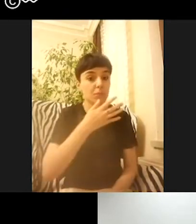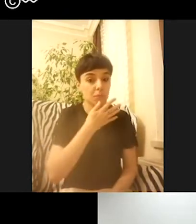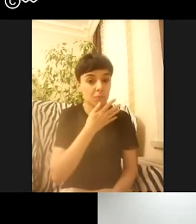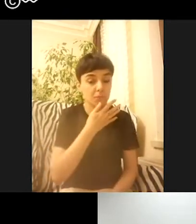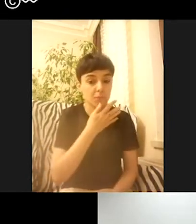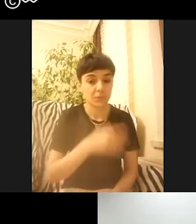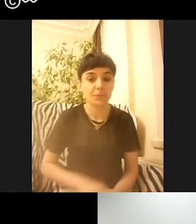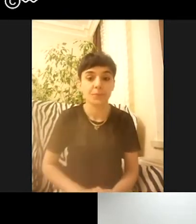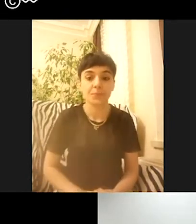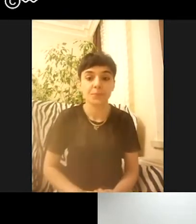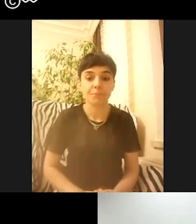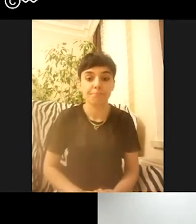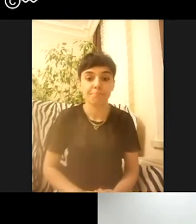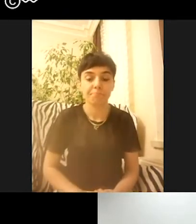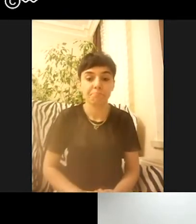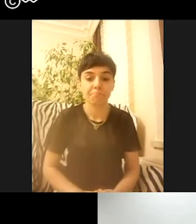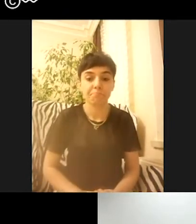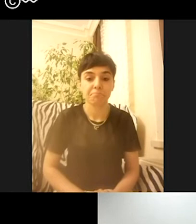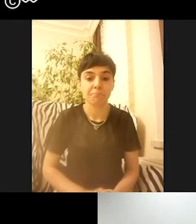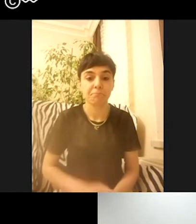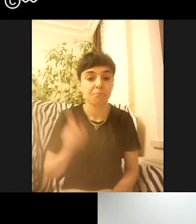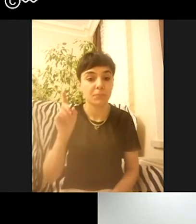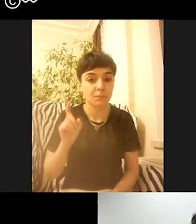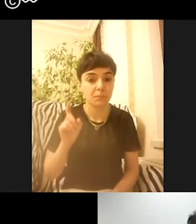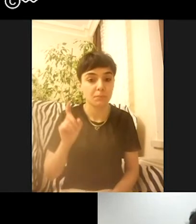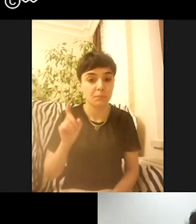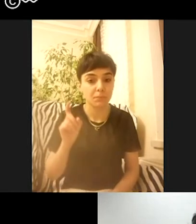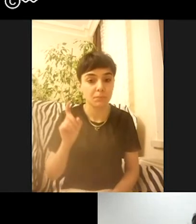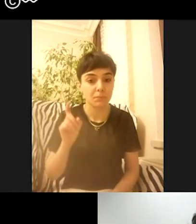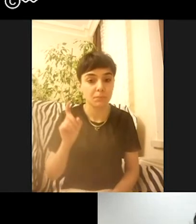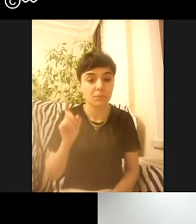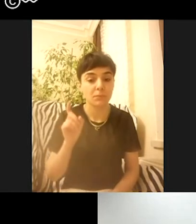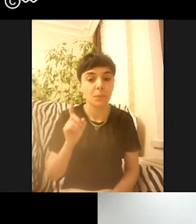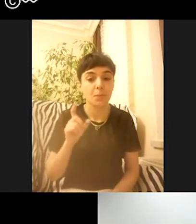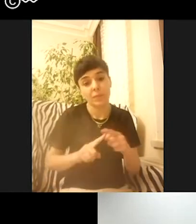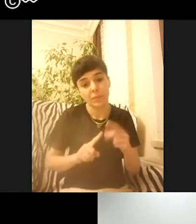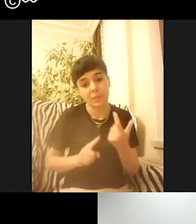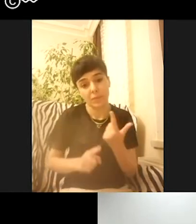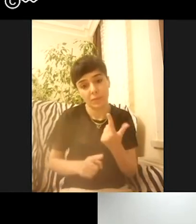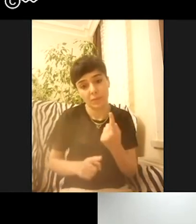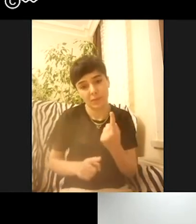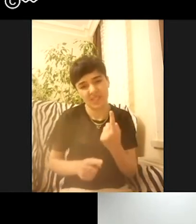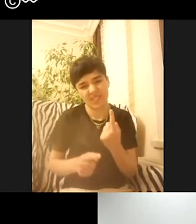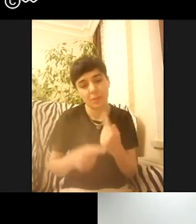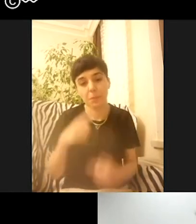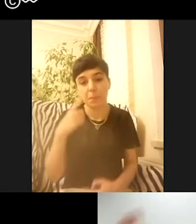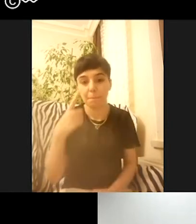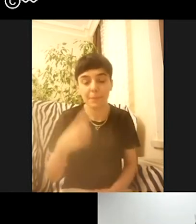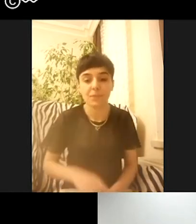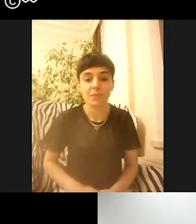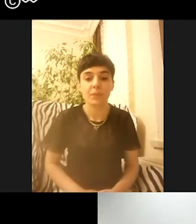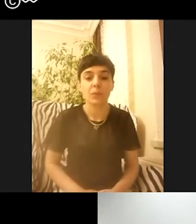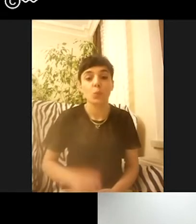EU ready. And on the other side, the government in terms some other countries are using